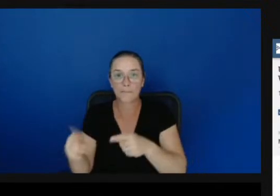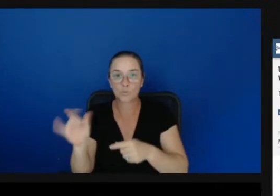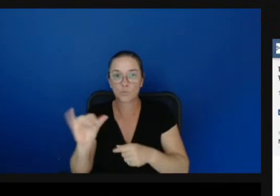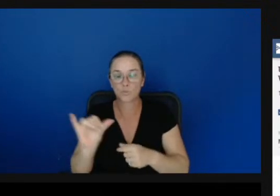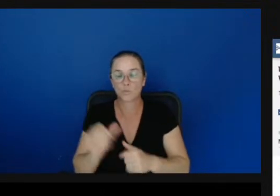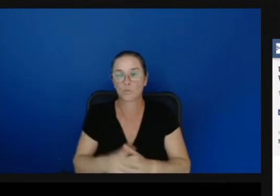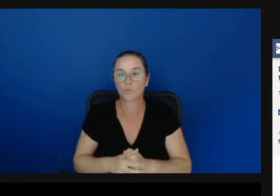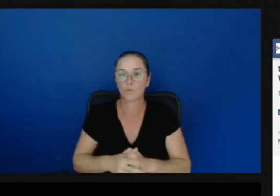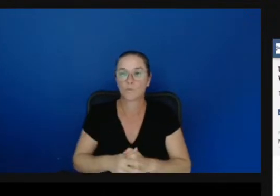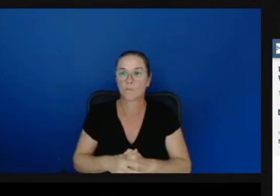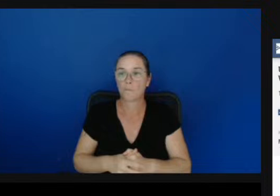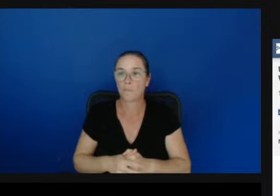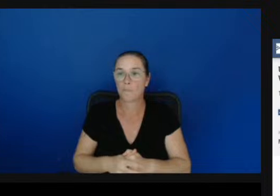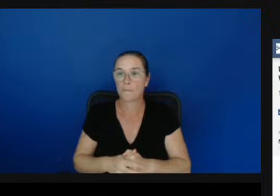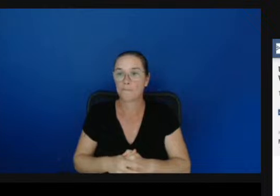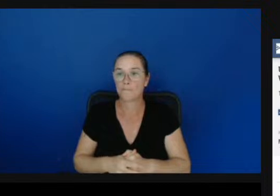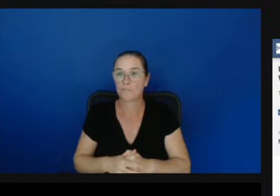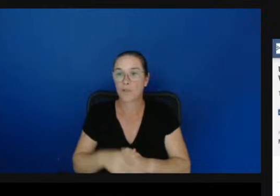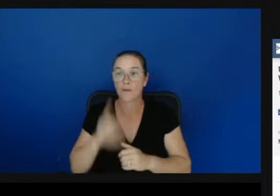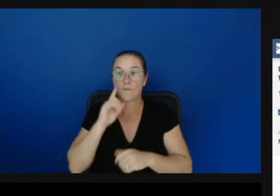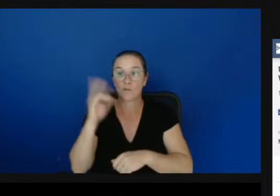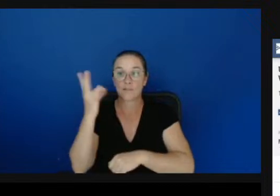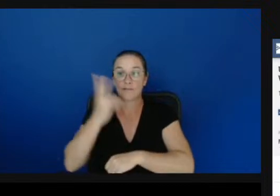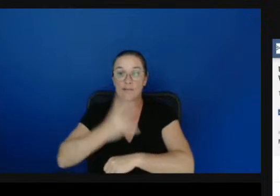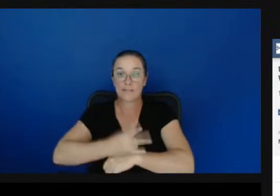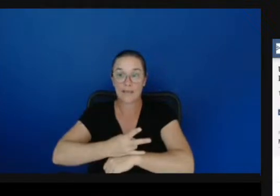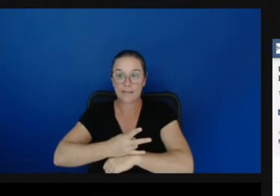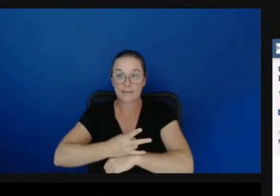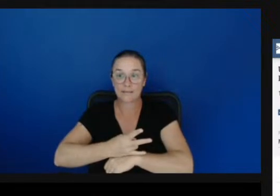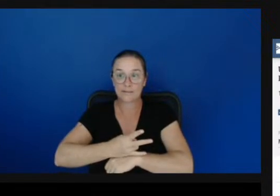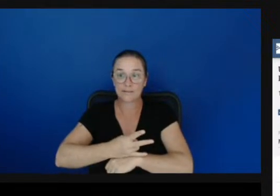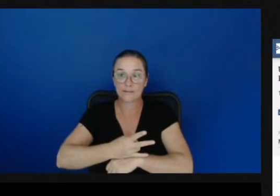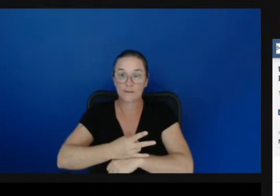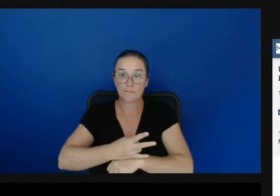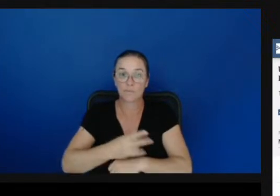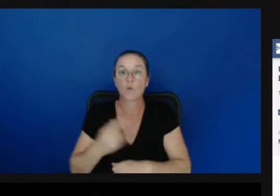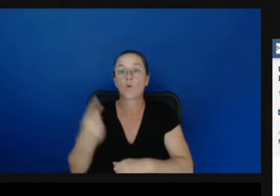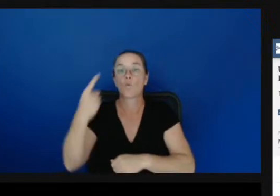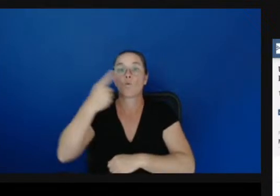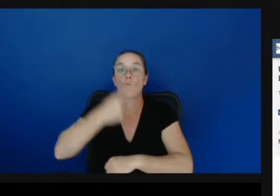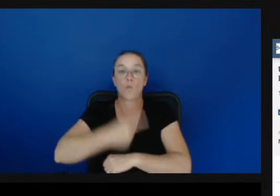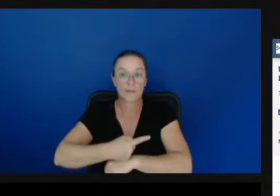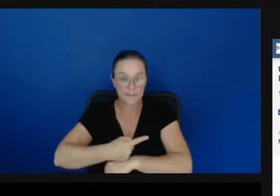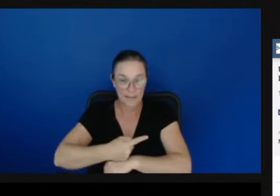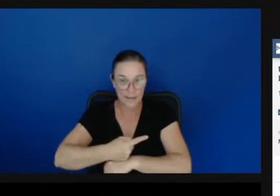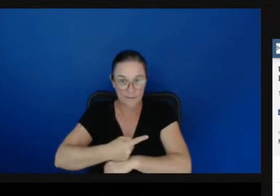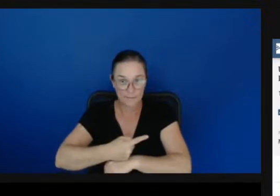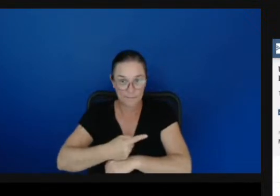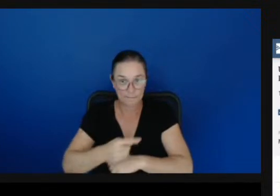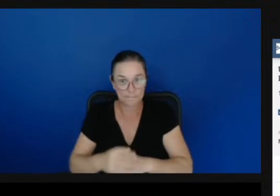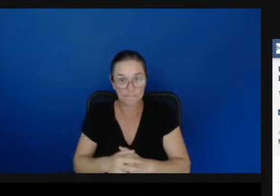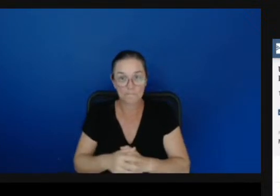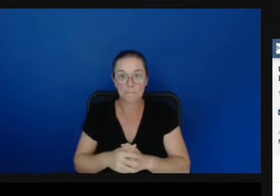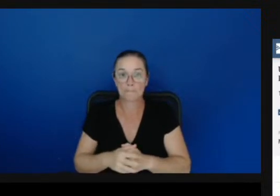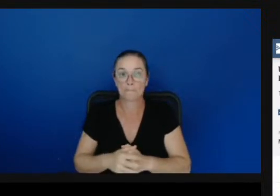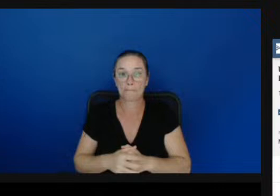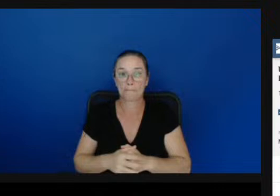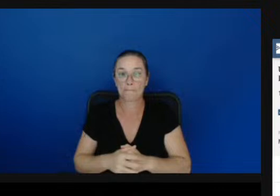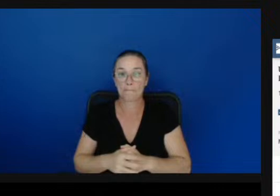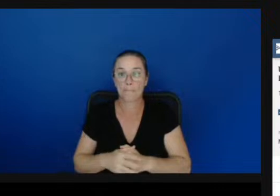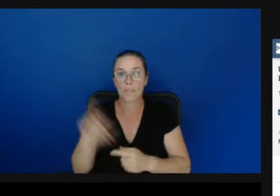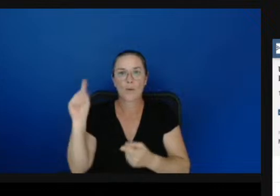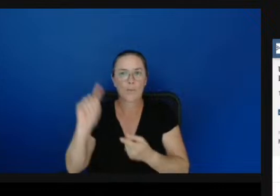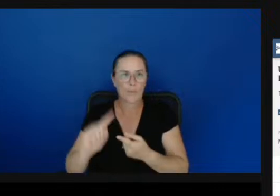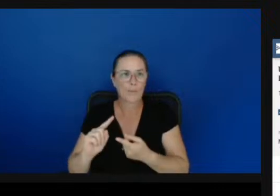here. This is the last 7 days, once again. The last 1 day, a little reduced from